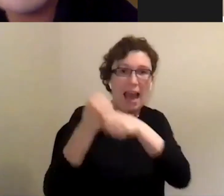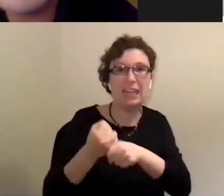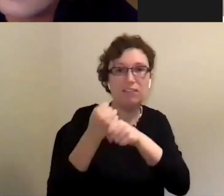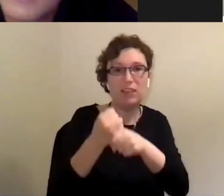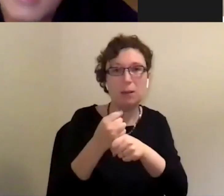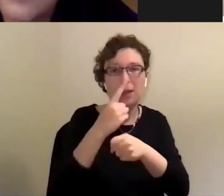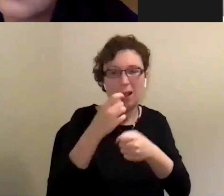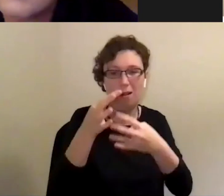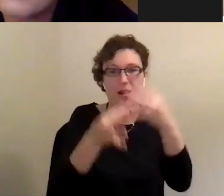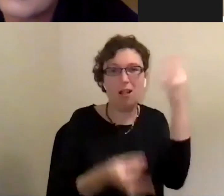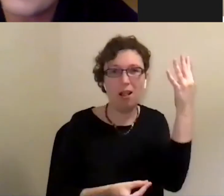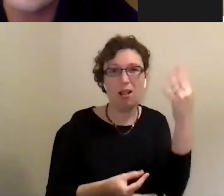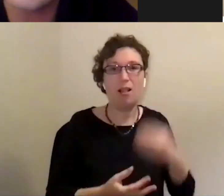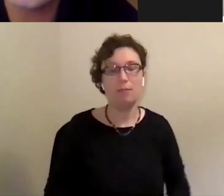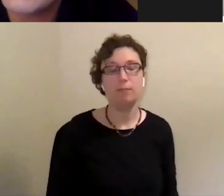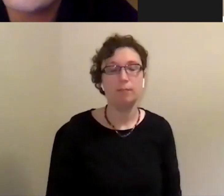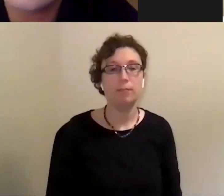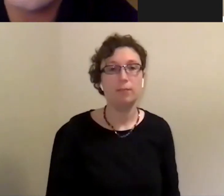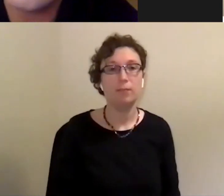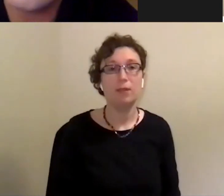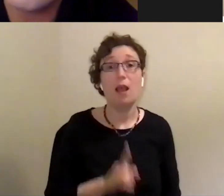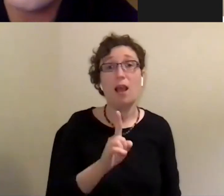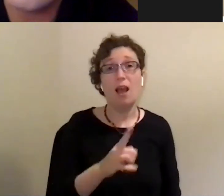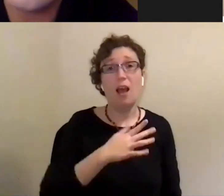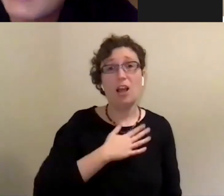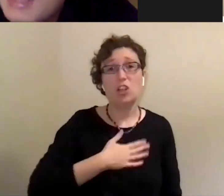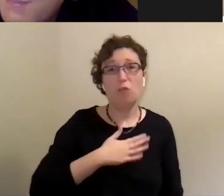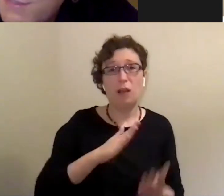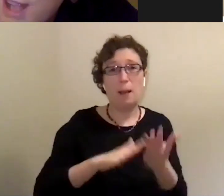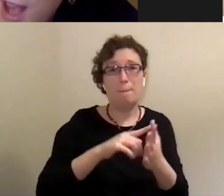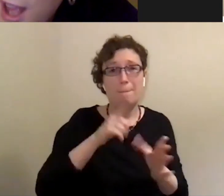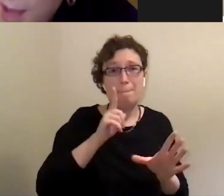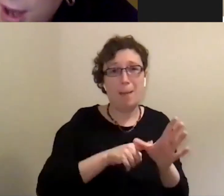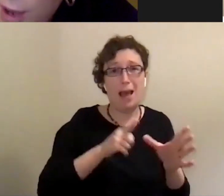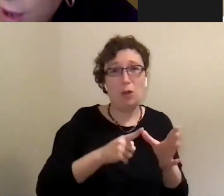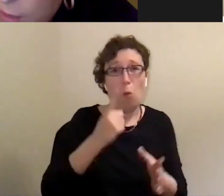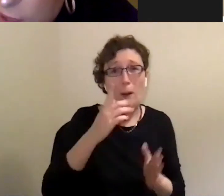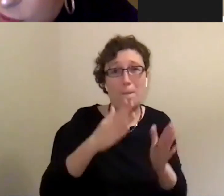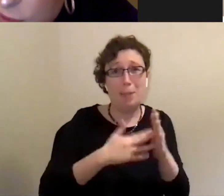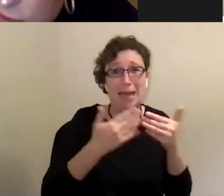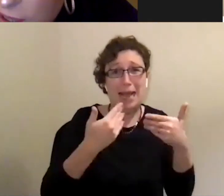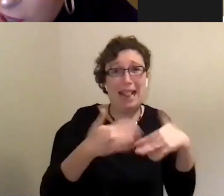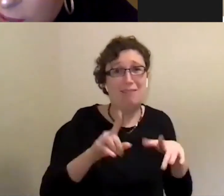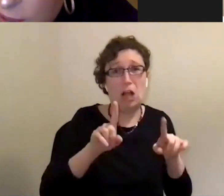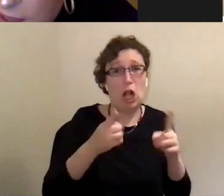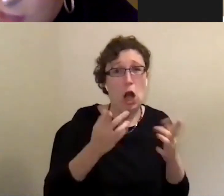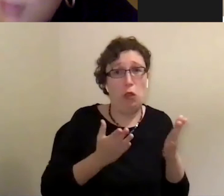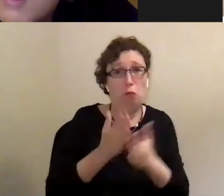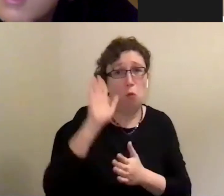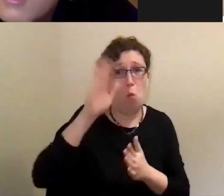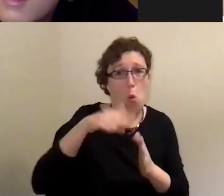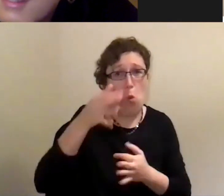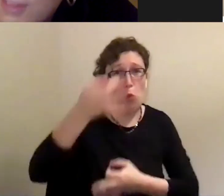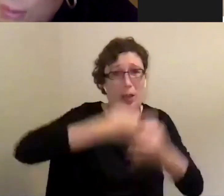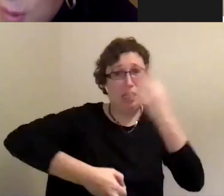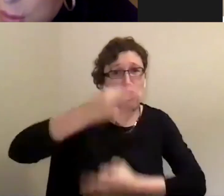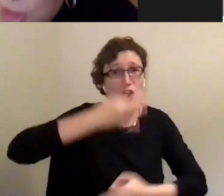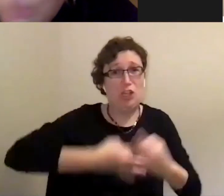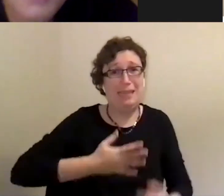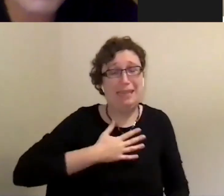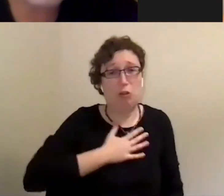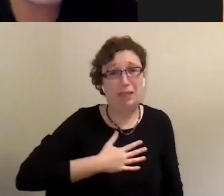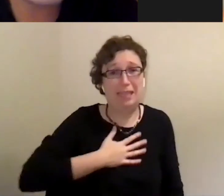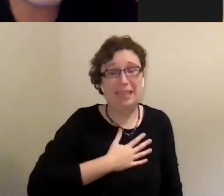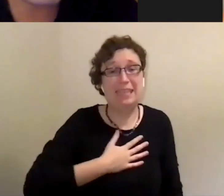I'm not going to get through all these questions. I'm really sorry. We've got 1 minute left. I'm gonna, maybe we'll